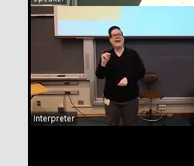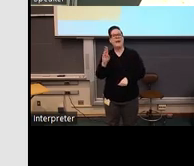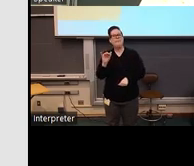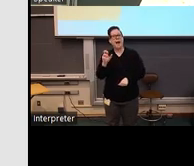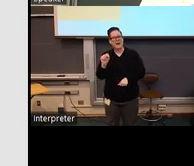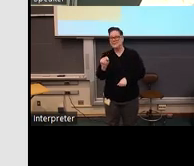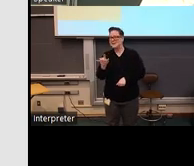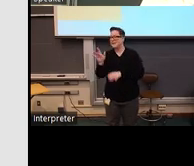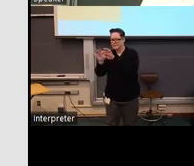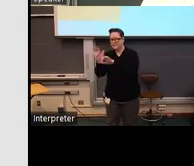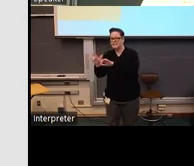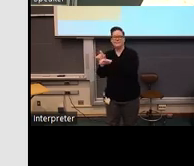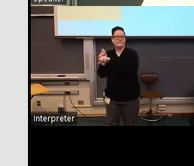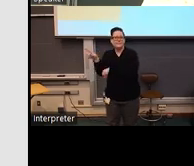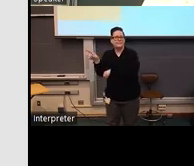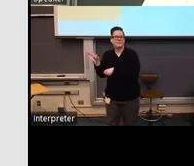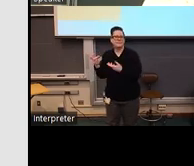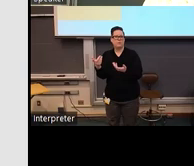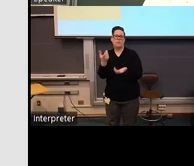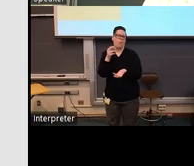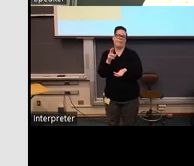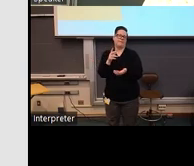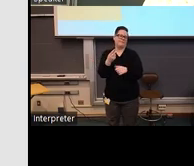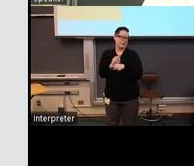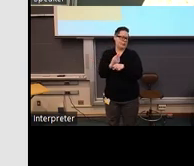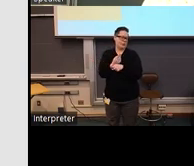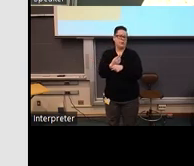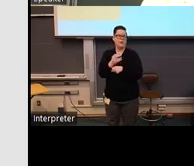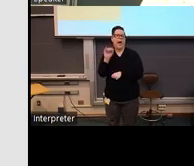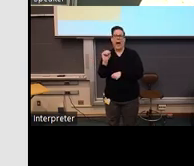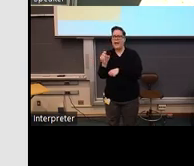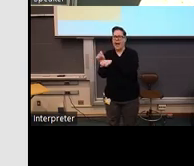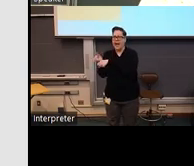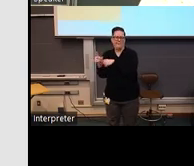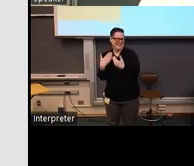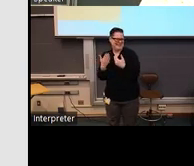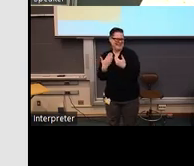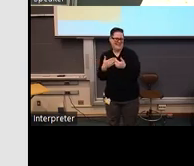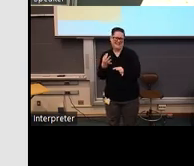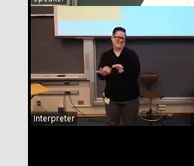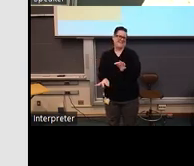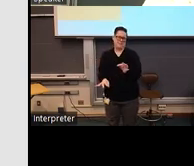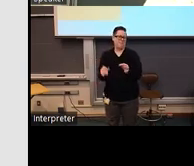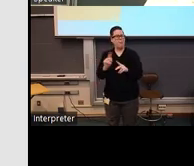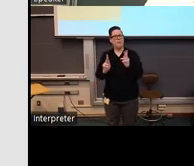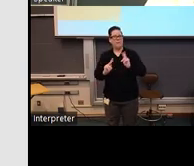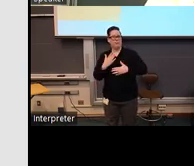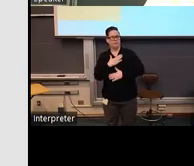a message, or sending using the instant message function on the e-record.